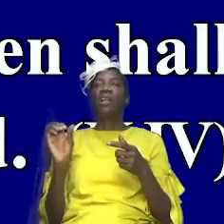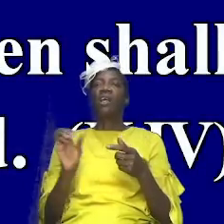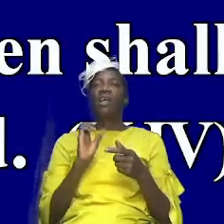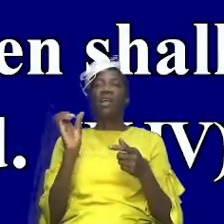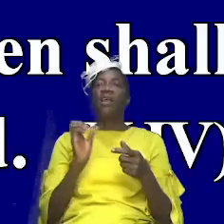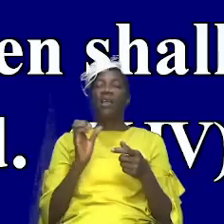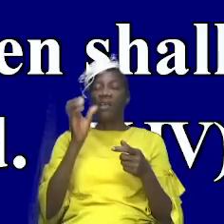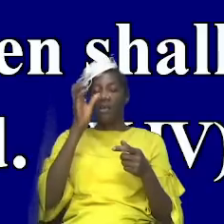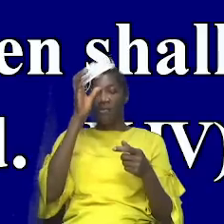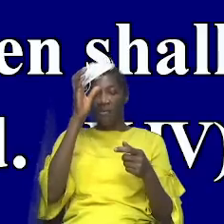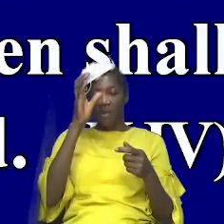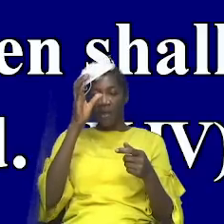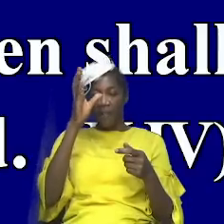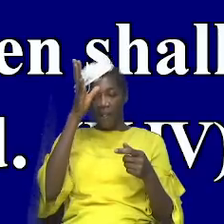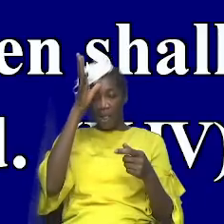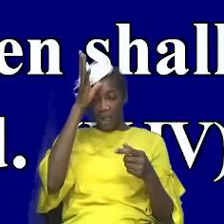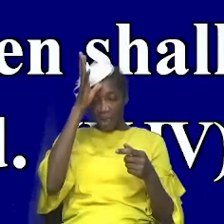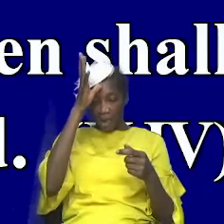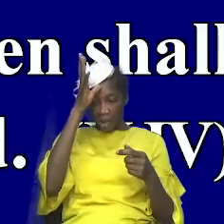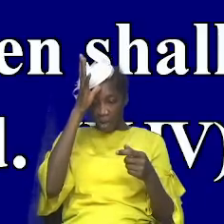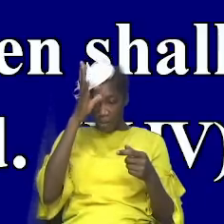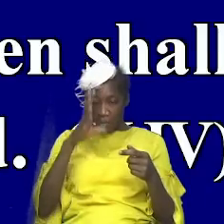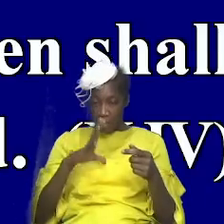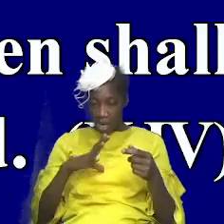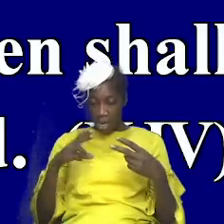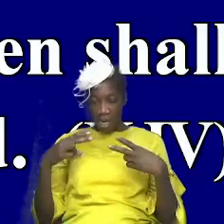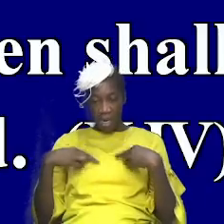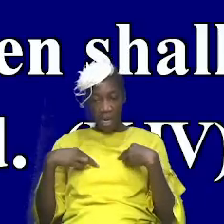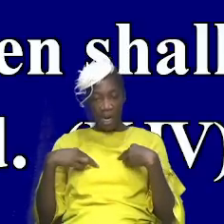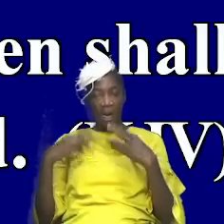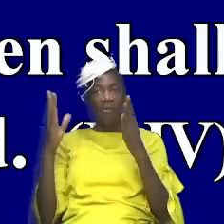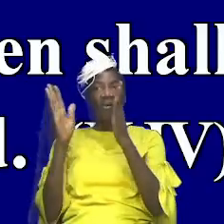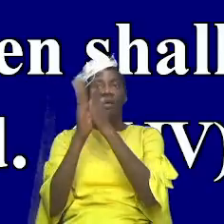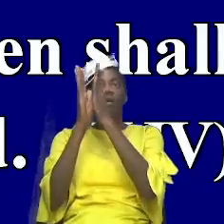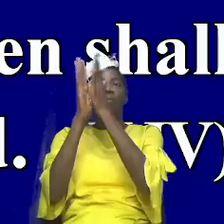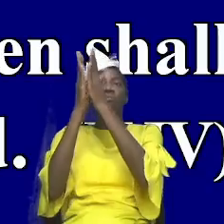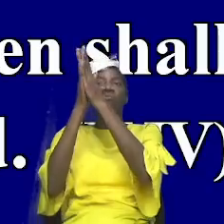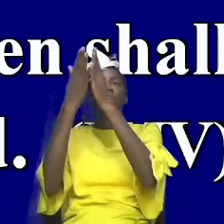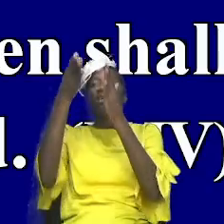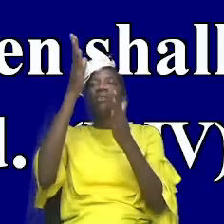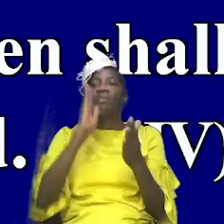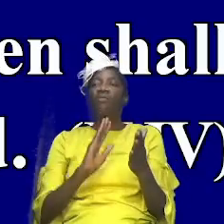man have praise of God. In other words, clarity will come.